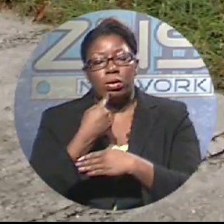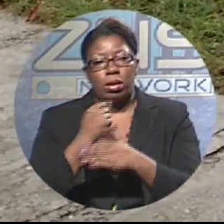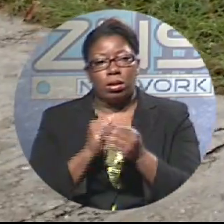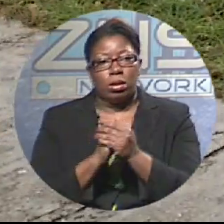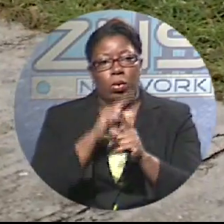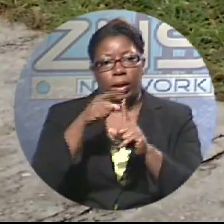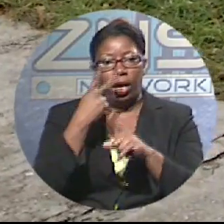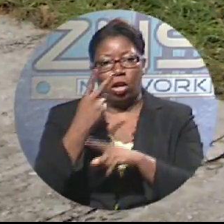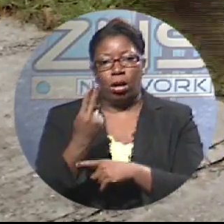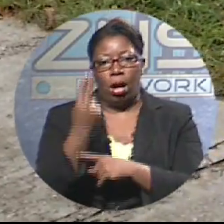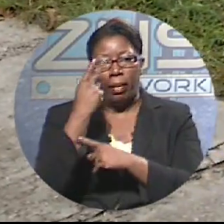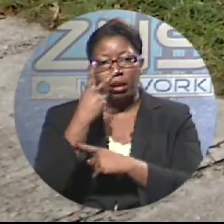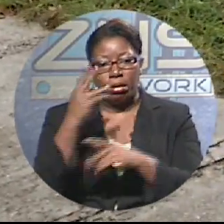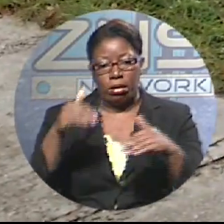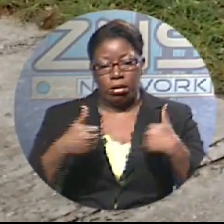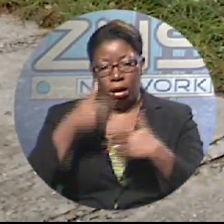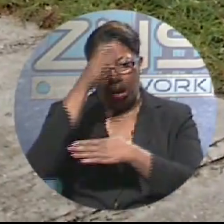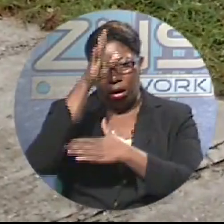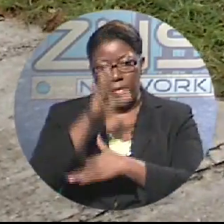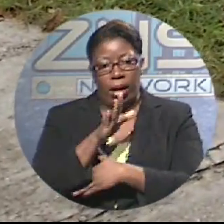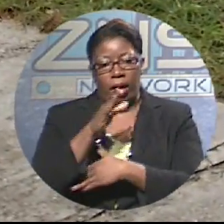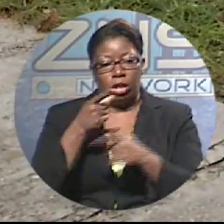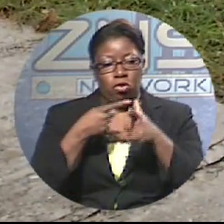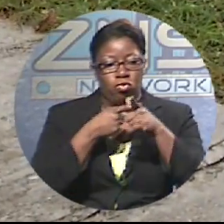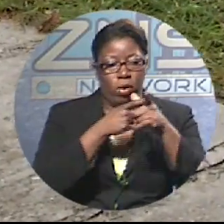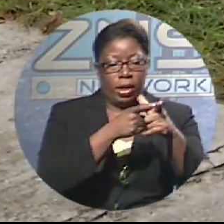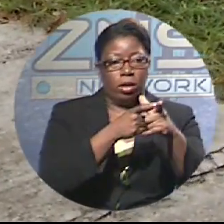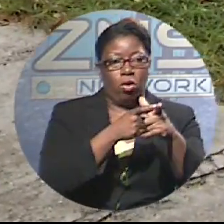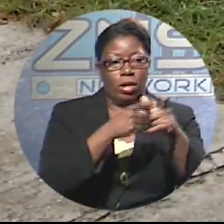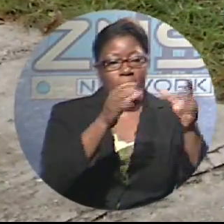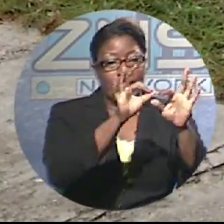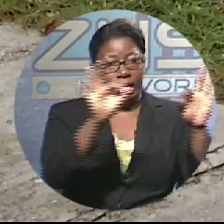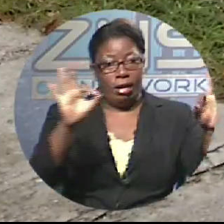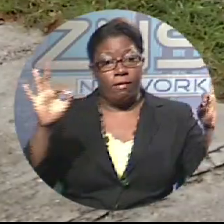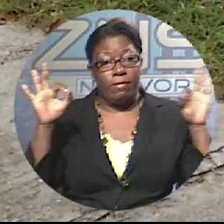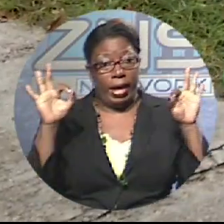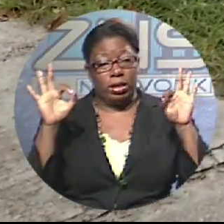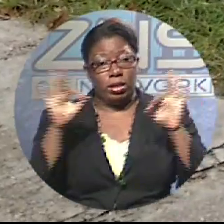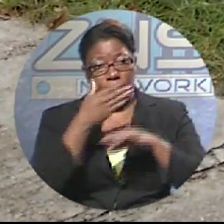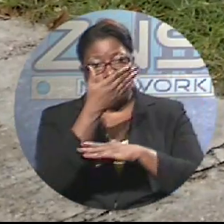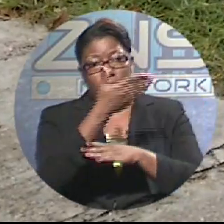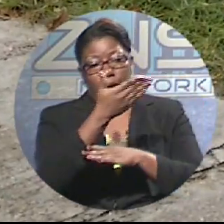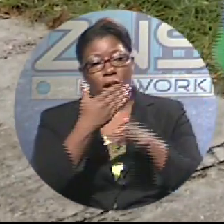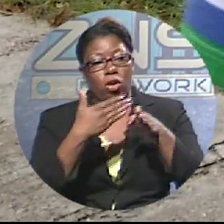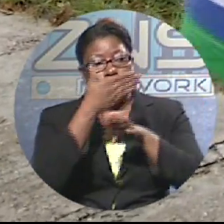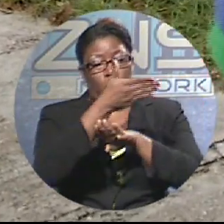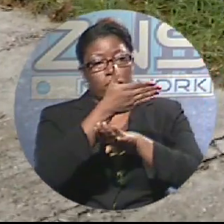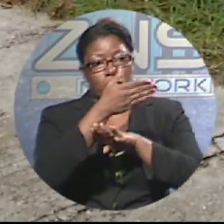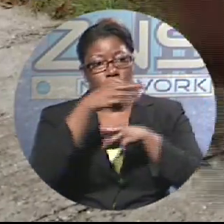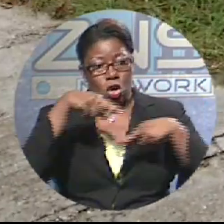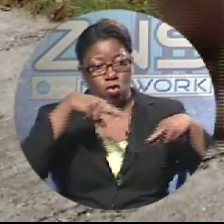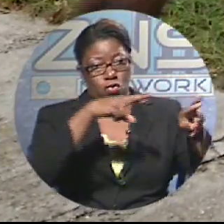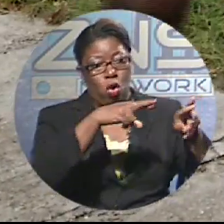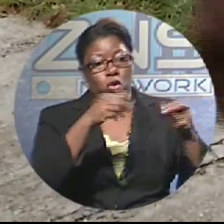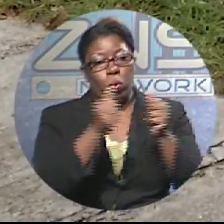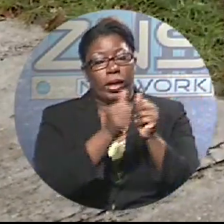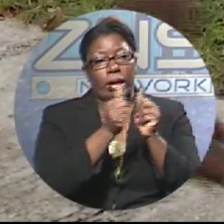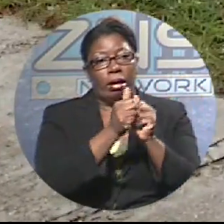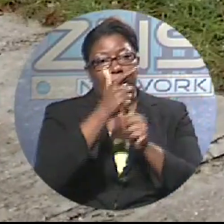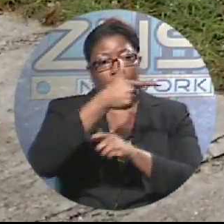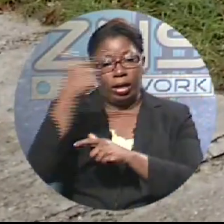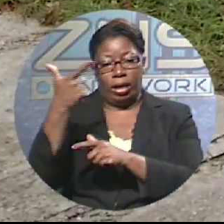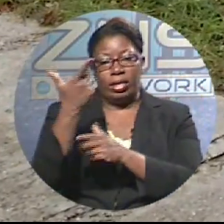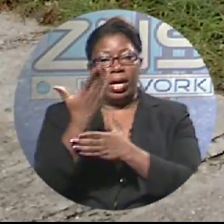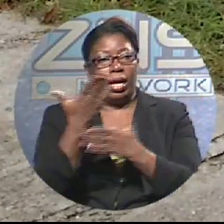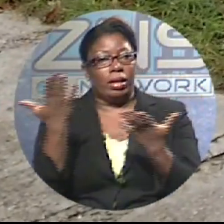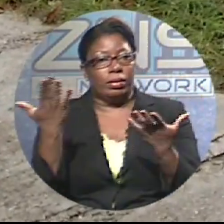look up, I see the young man running across the back of the fence here on the park and straight across the main road with the gun in the hand. It's